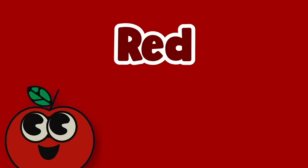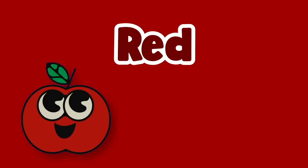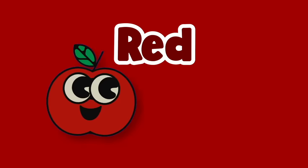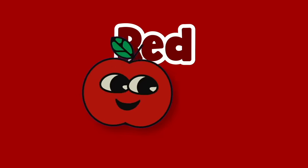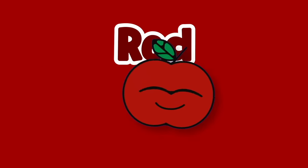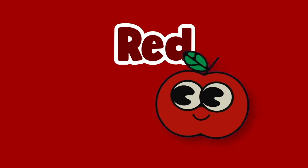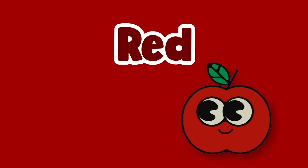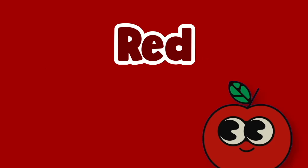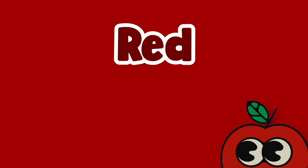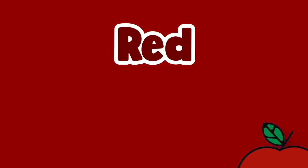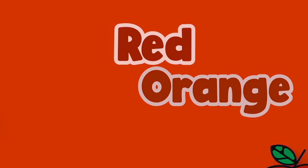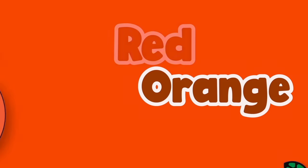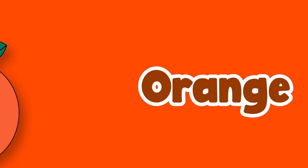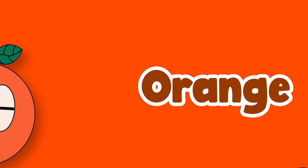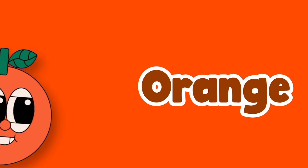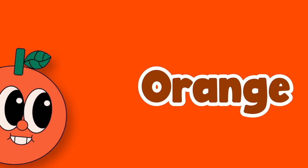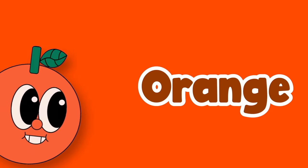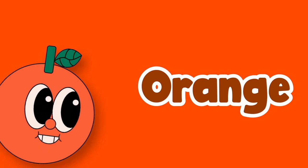Red,